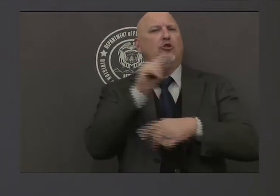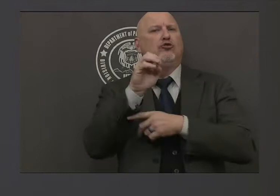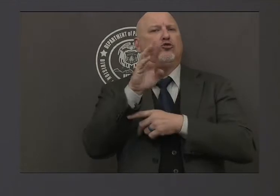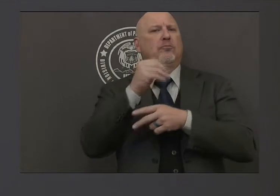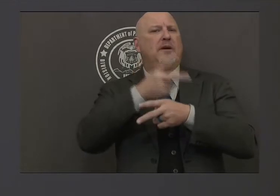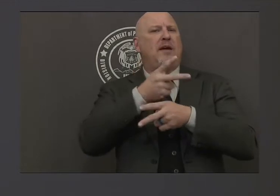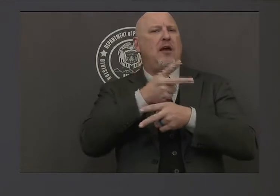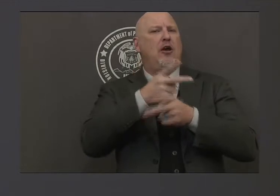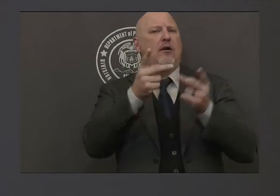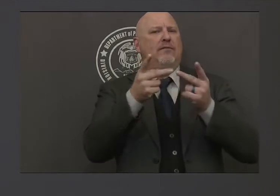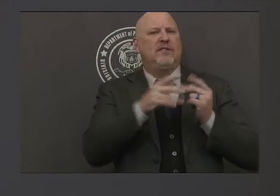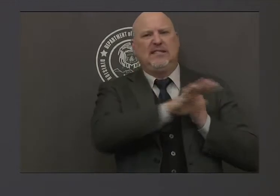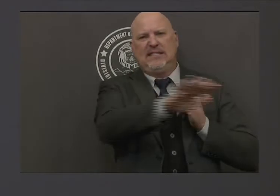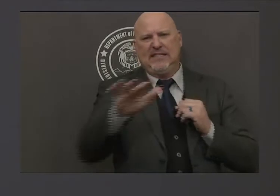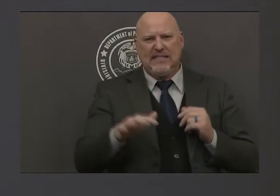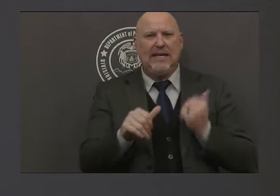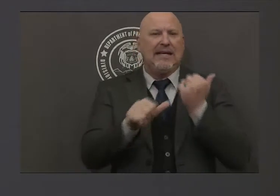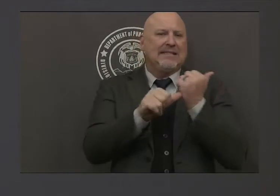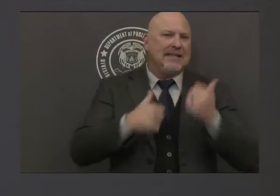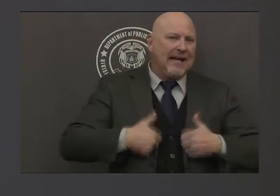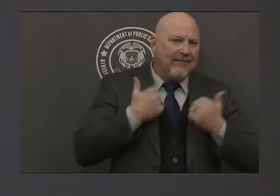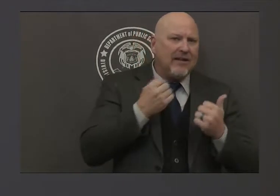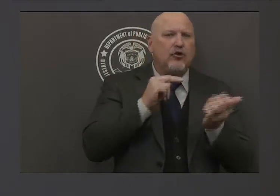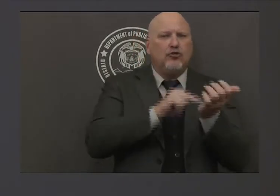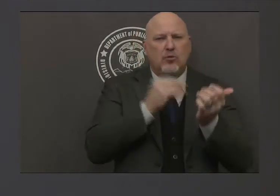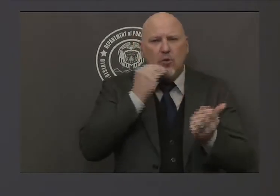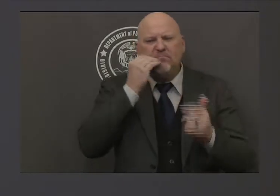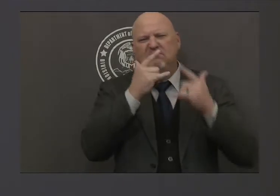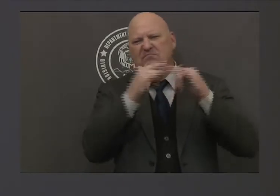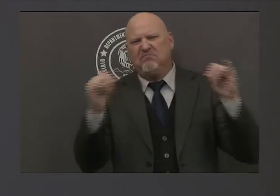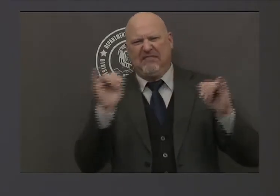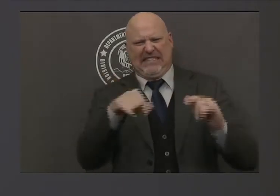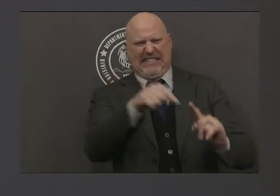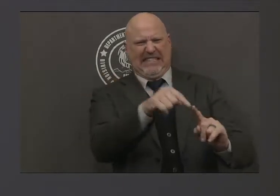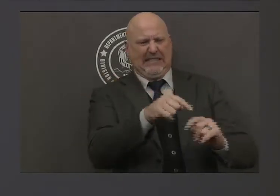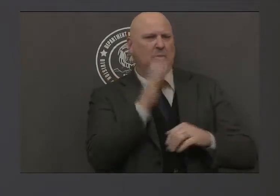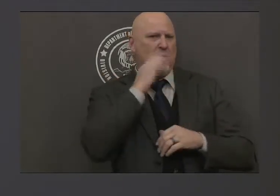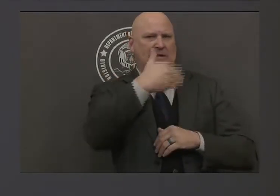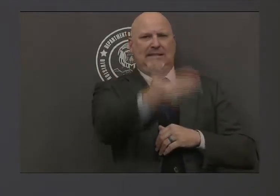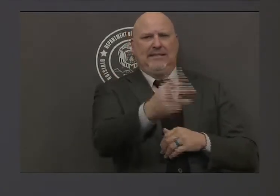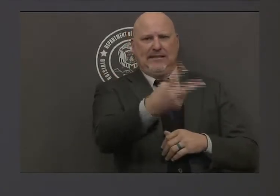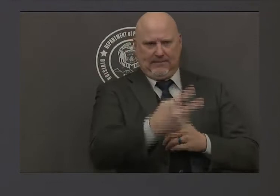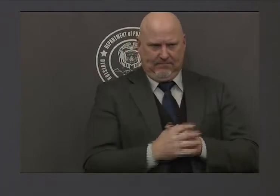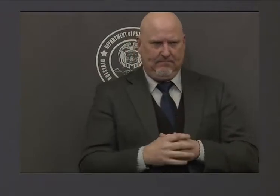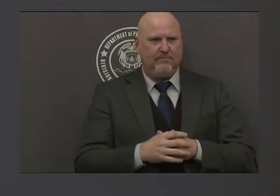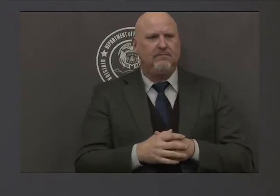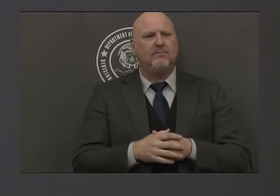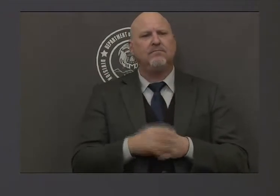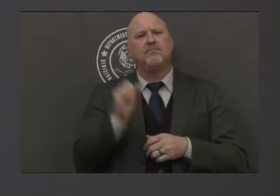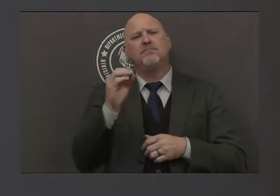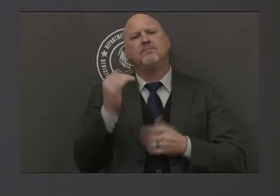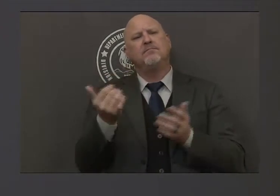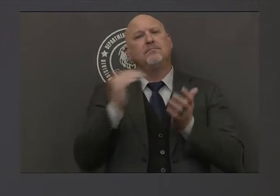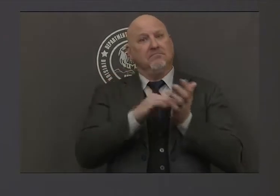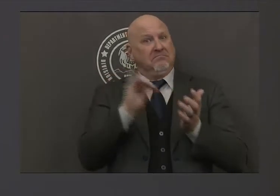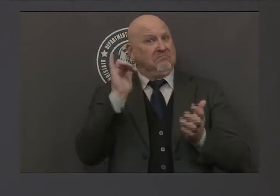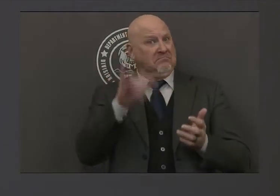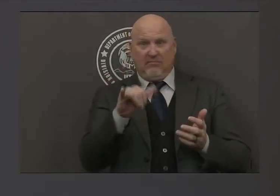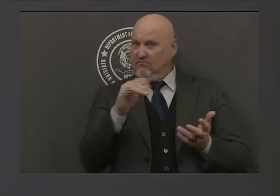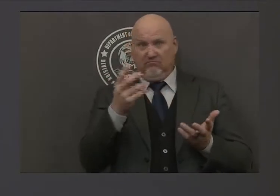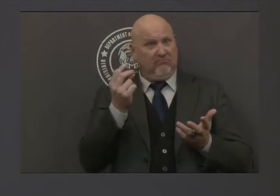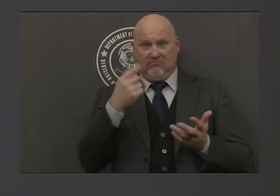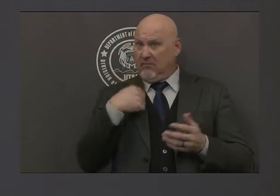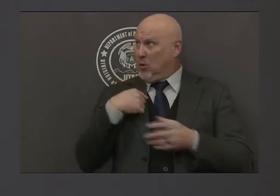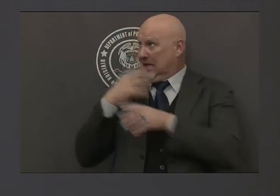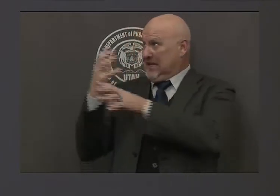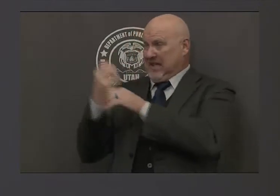staff. So how quickly we are able to get to those groups depends entirely upon how quickly the federal government is able